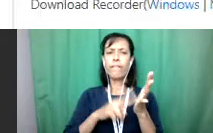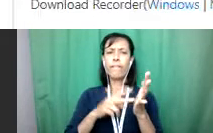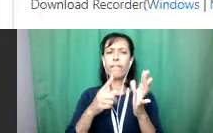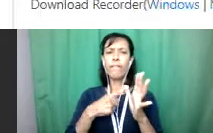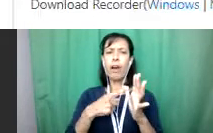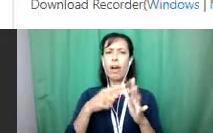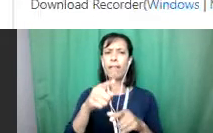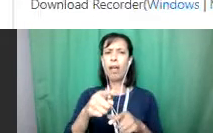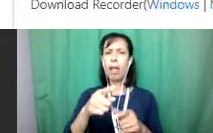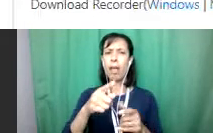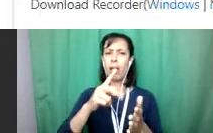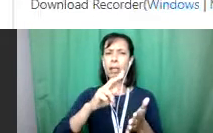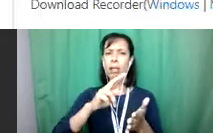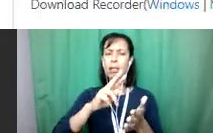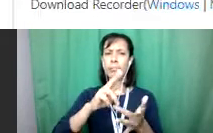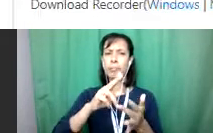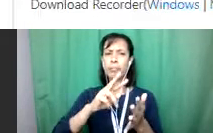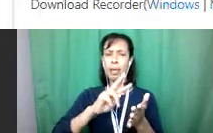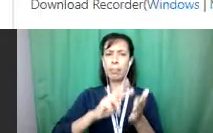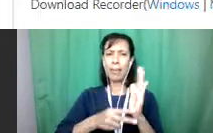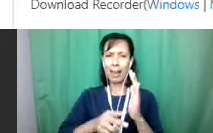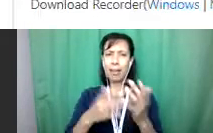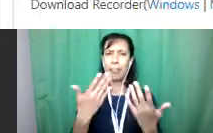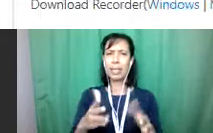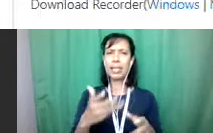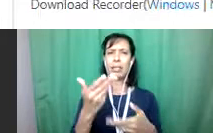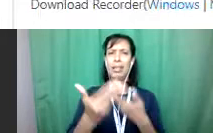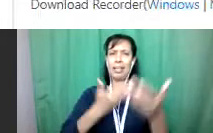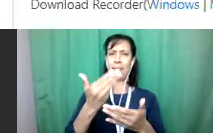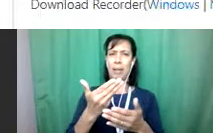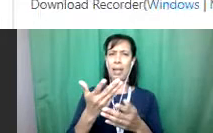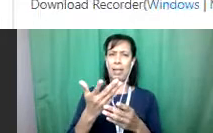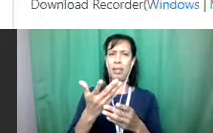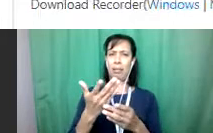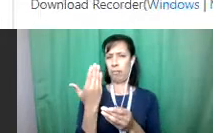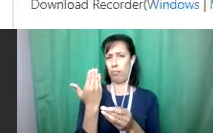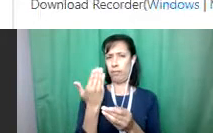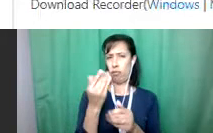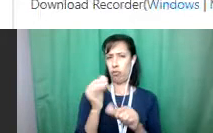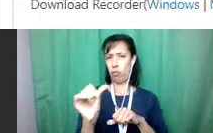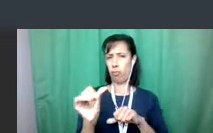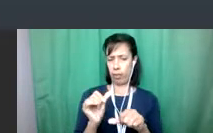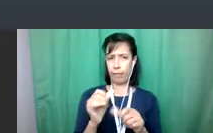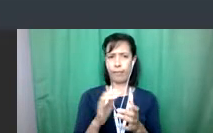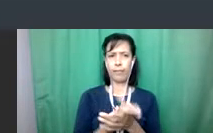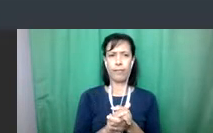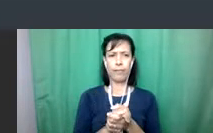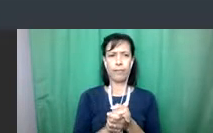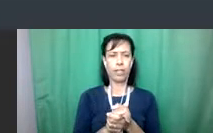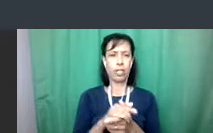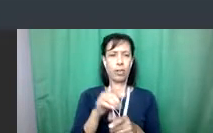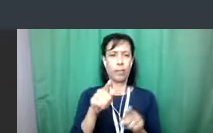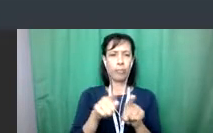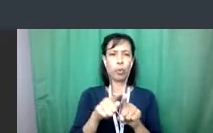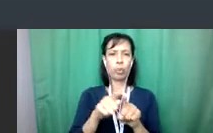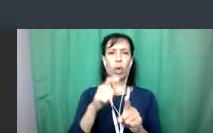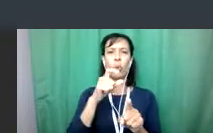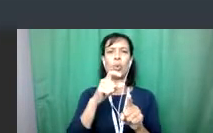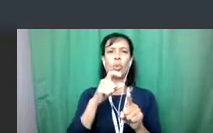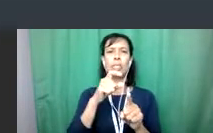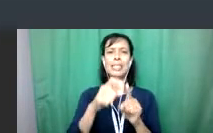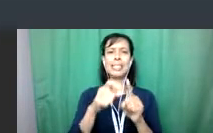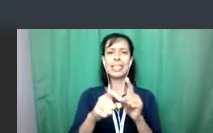earlier on about the Viva. That's the meeting that's going to occur in January. There's the dissertation structure. Remember, that's the document that's got